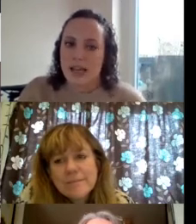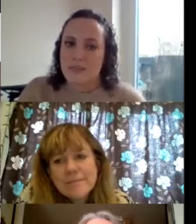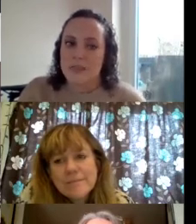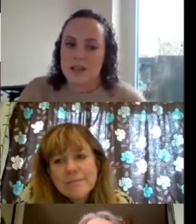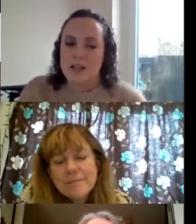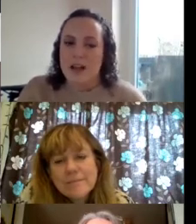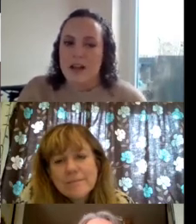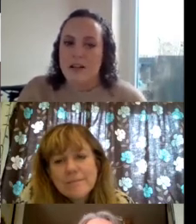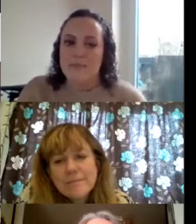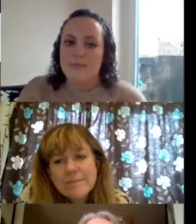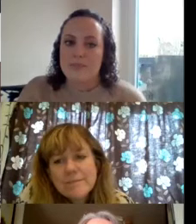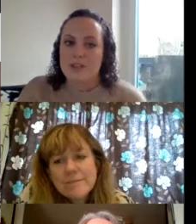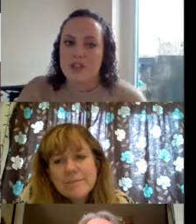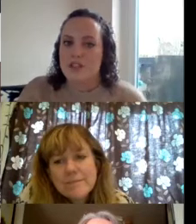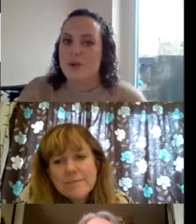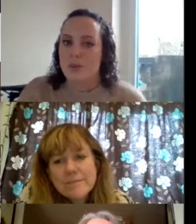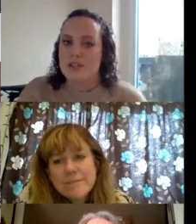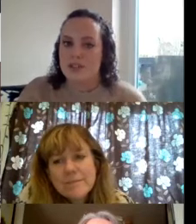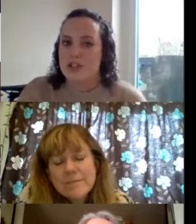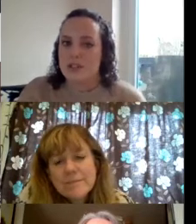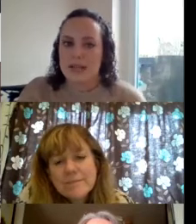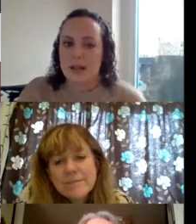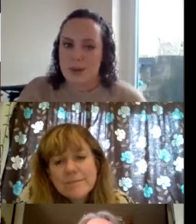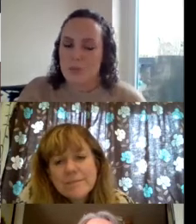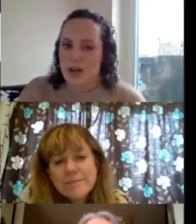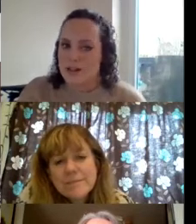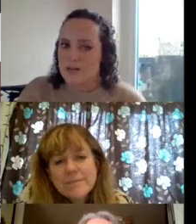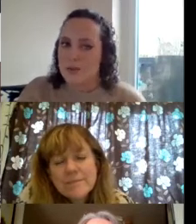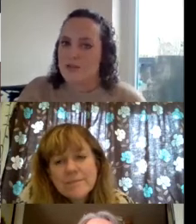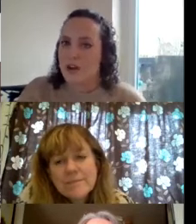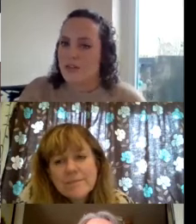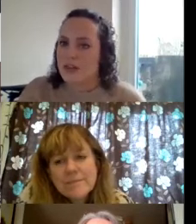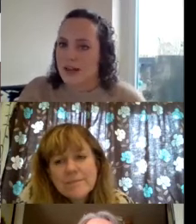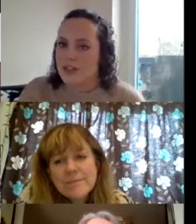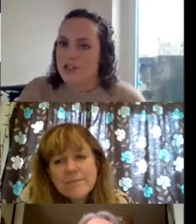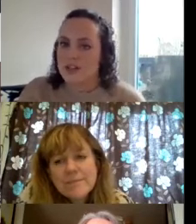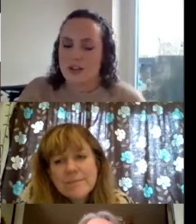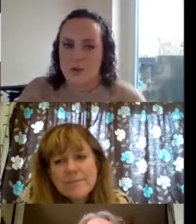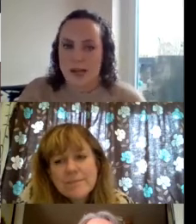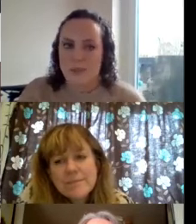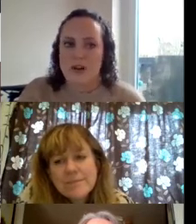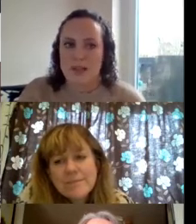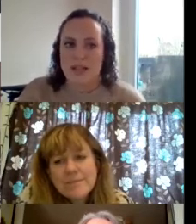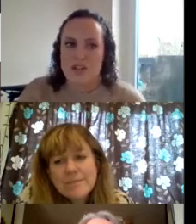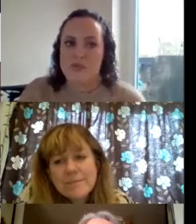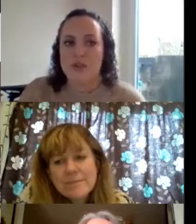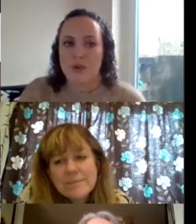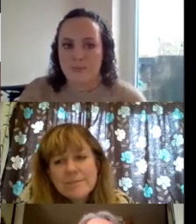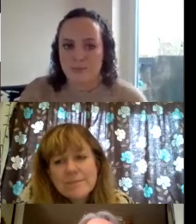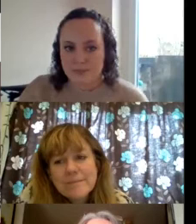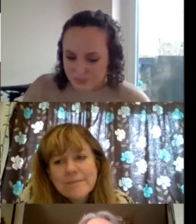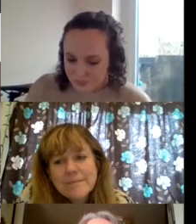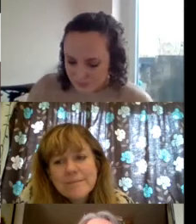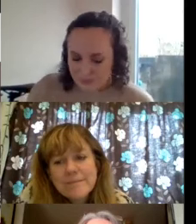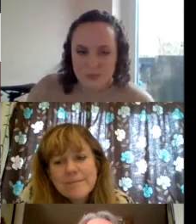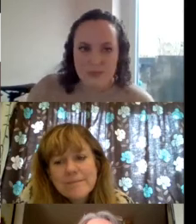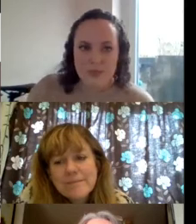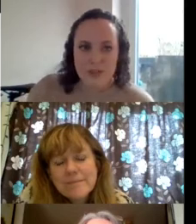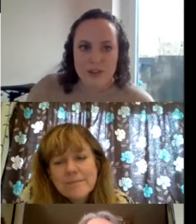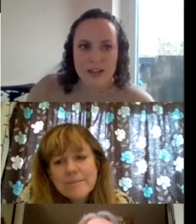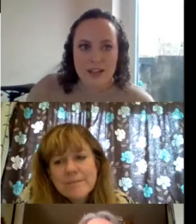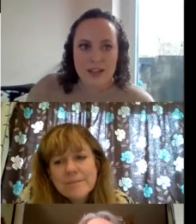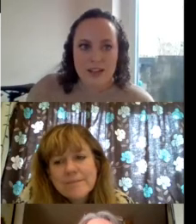the team, just to make it a bit more personable rather than having just kind of a paper application form.